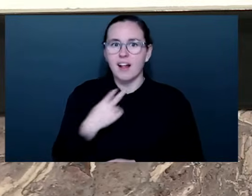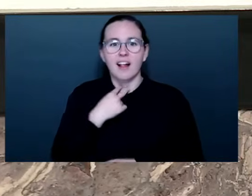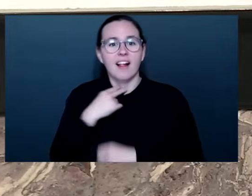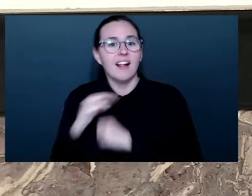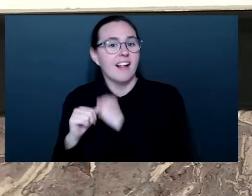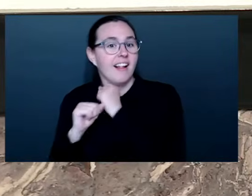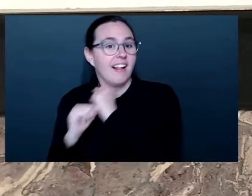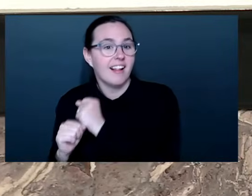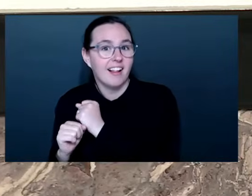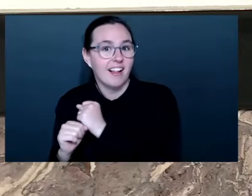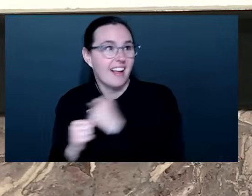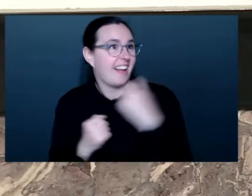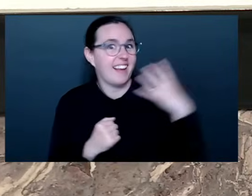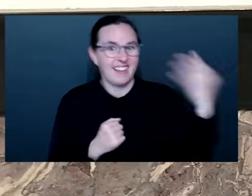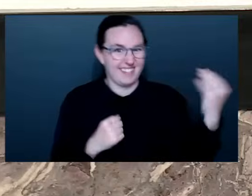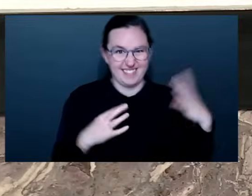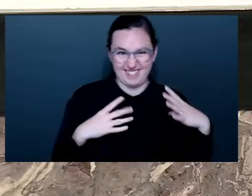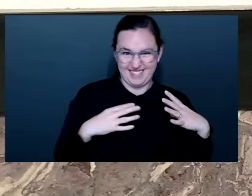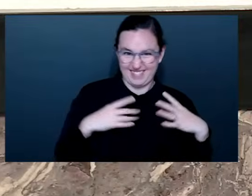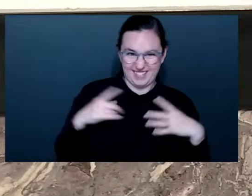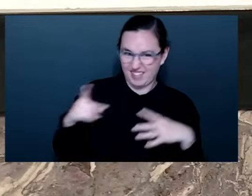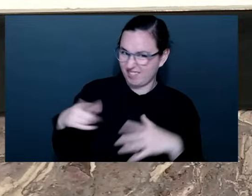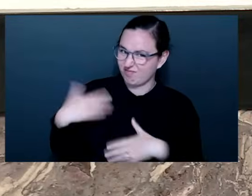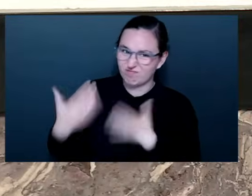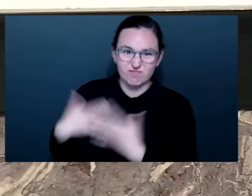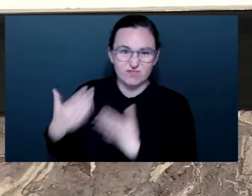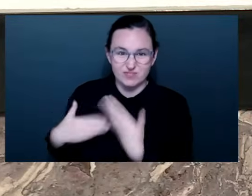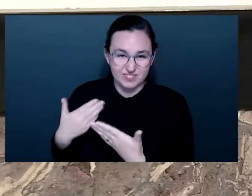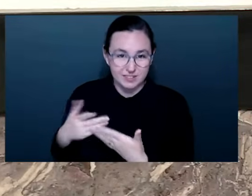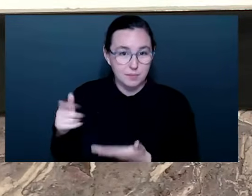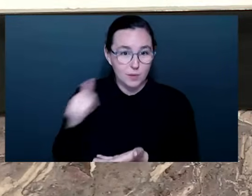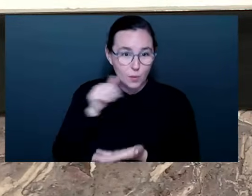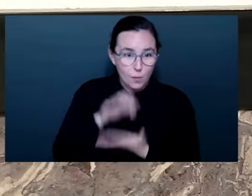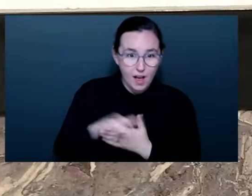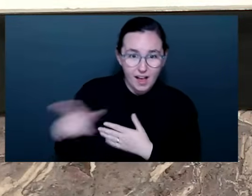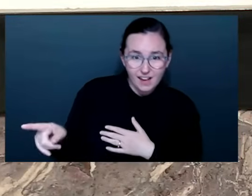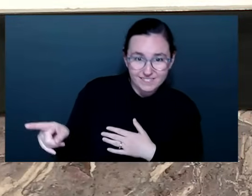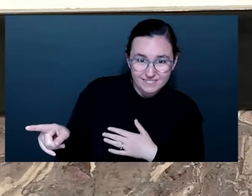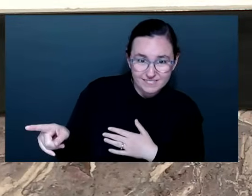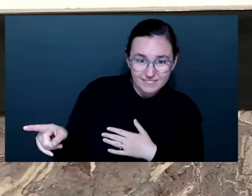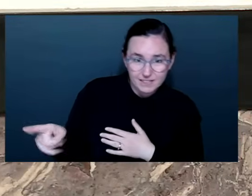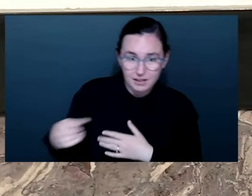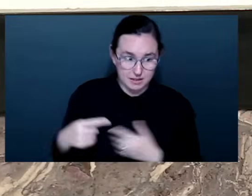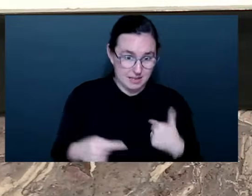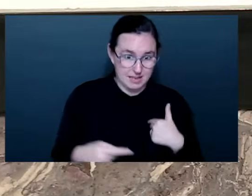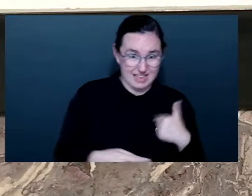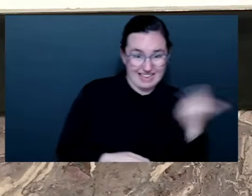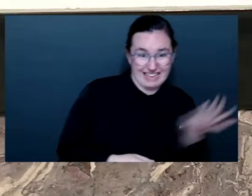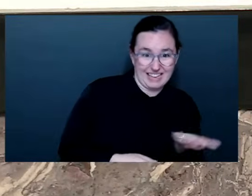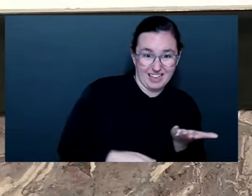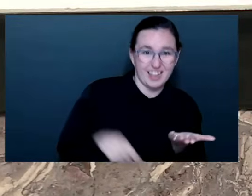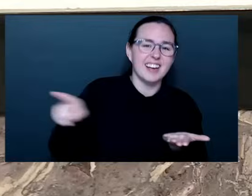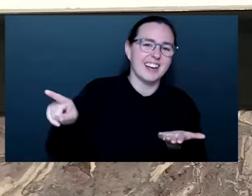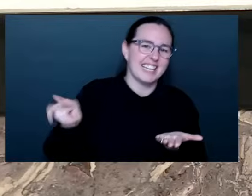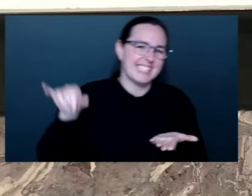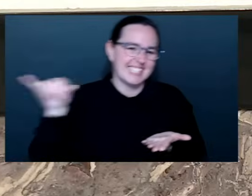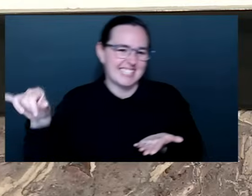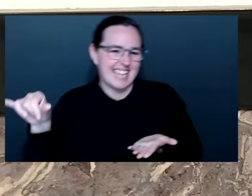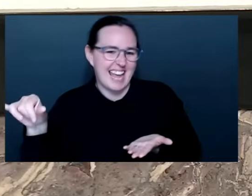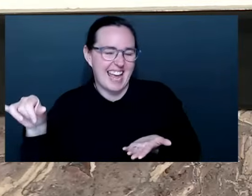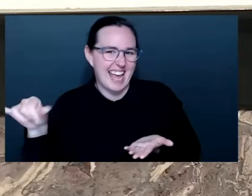farm or myself. So without her love and support and strength, I wouldn't be able to do this job.